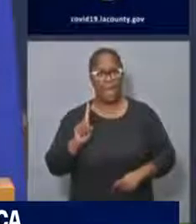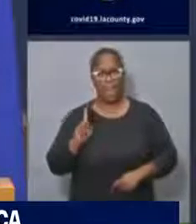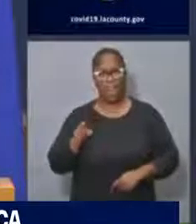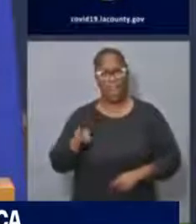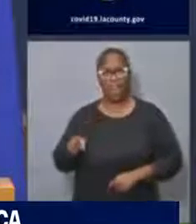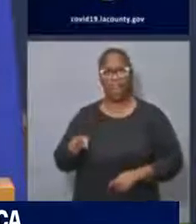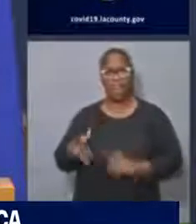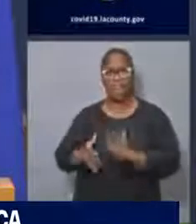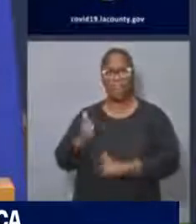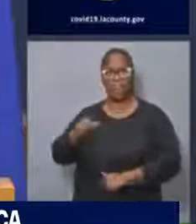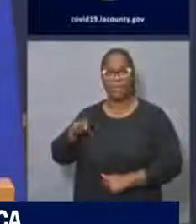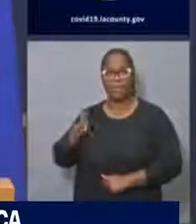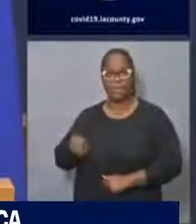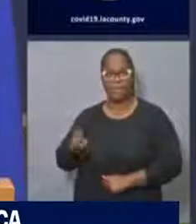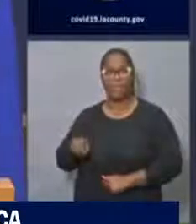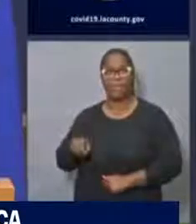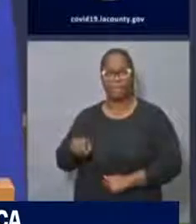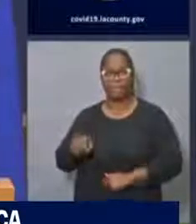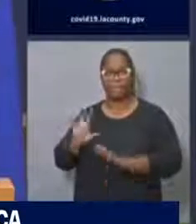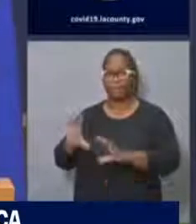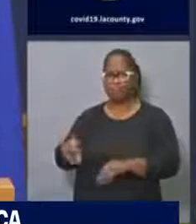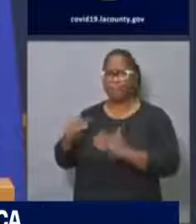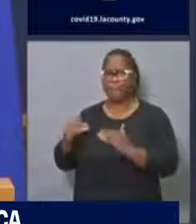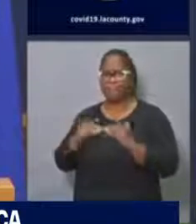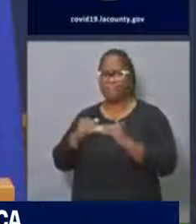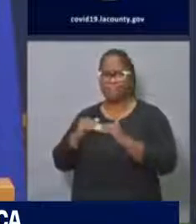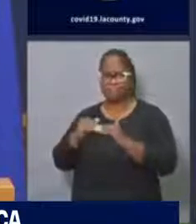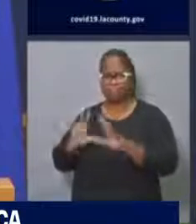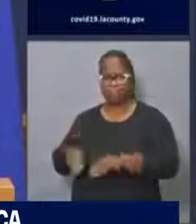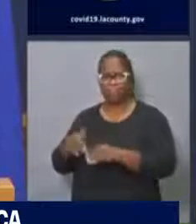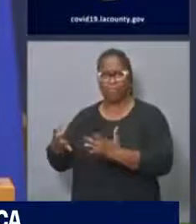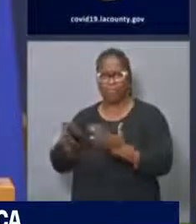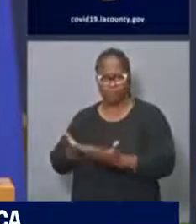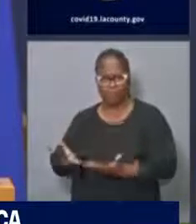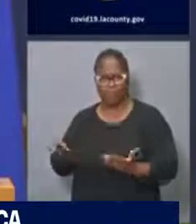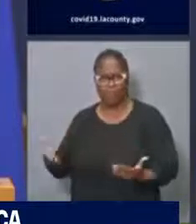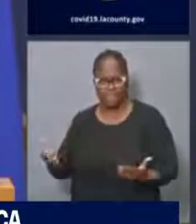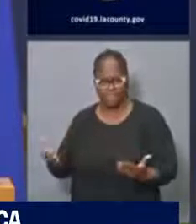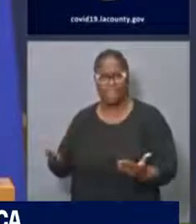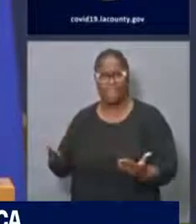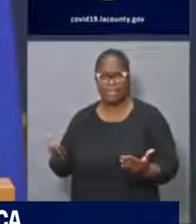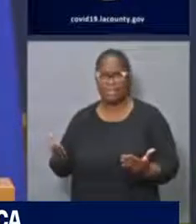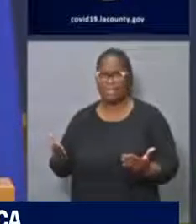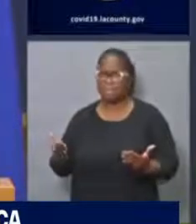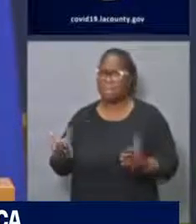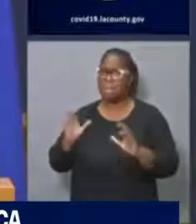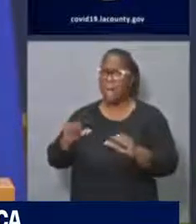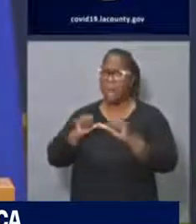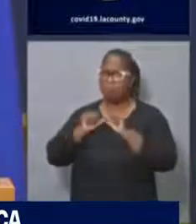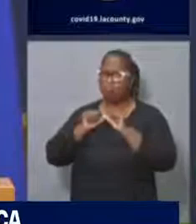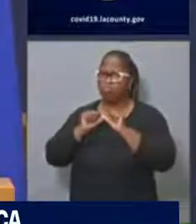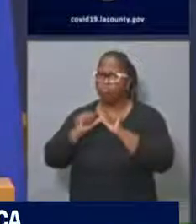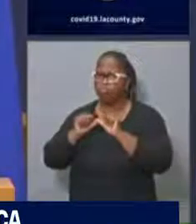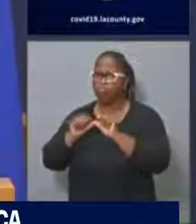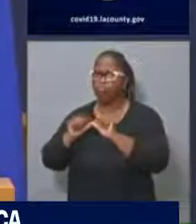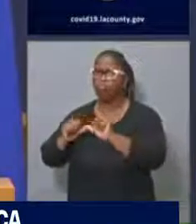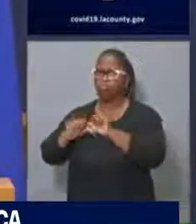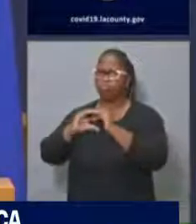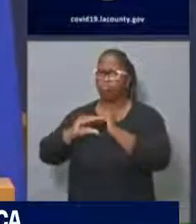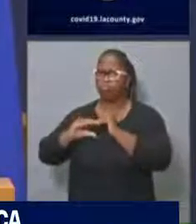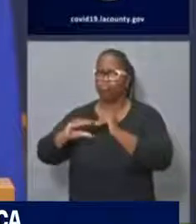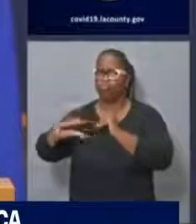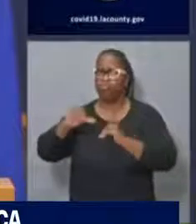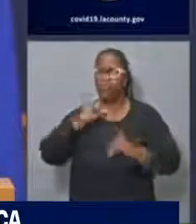across the county in a way that ensures equitable distribution of resources and in a manner that is sustainable across the county's